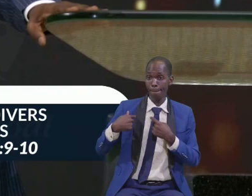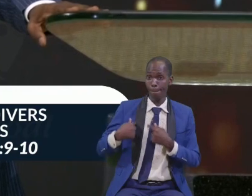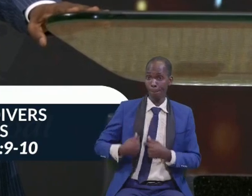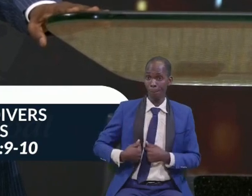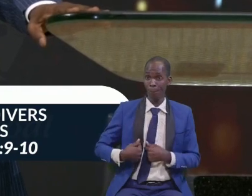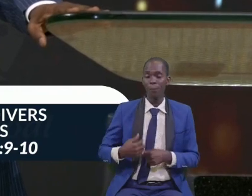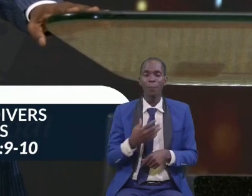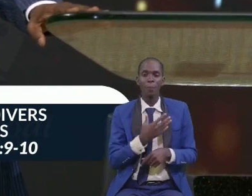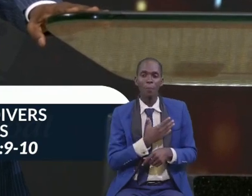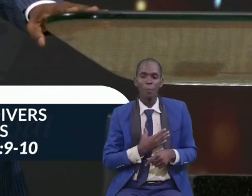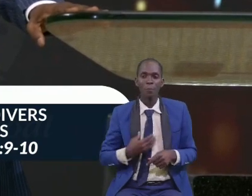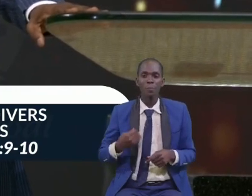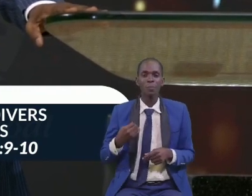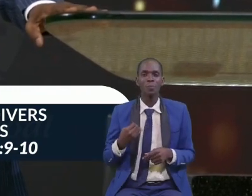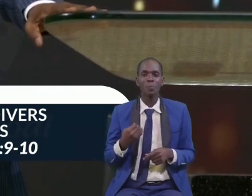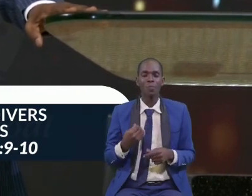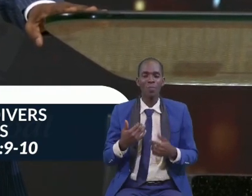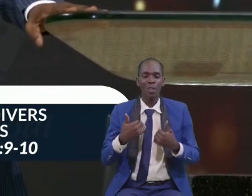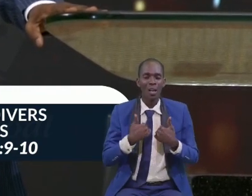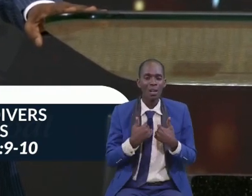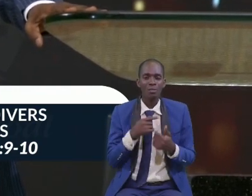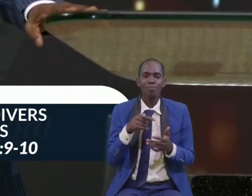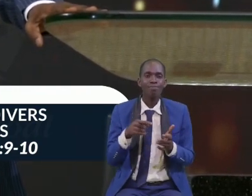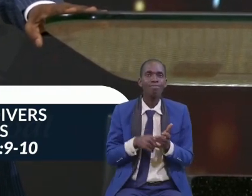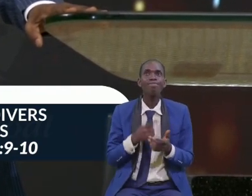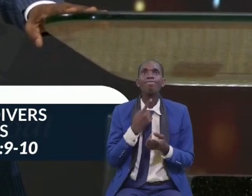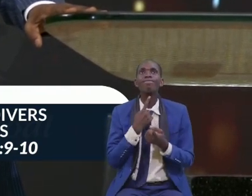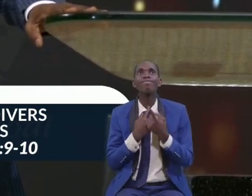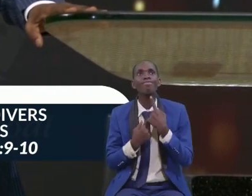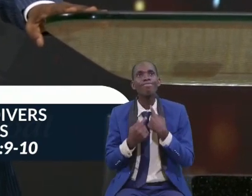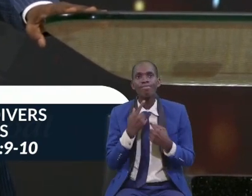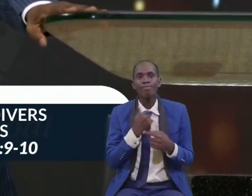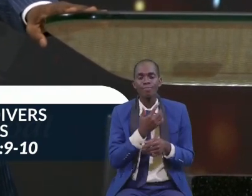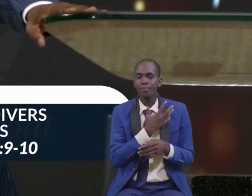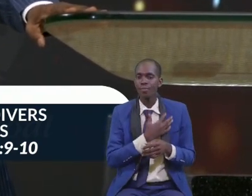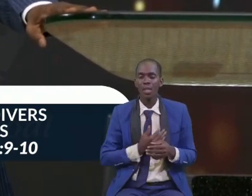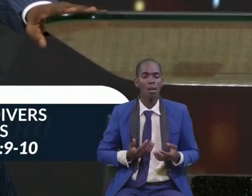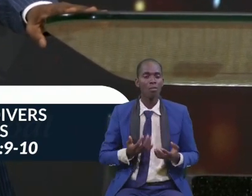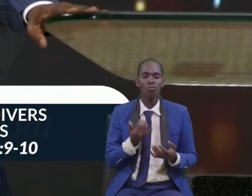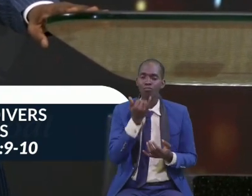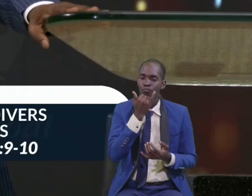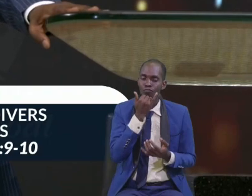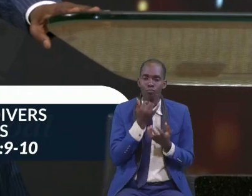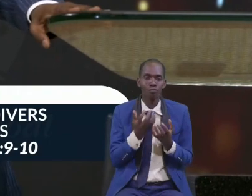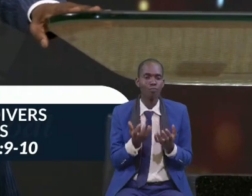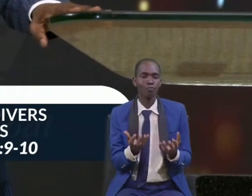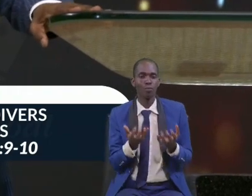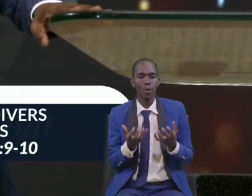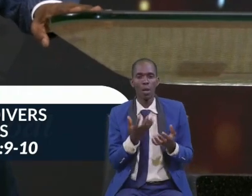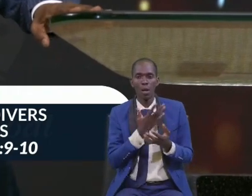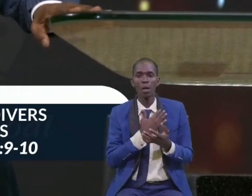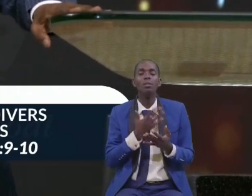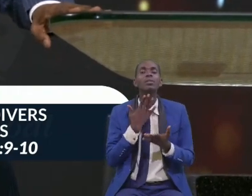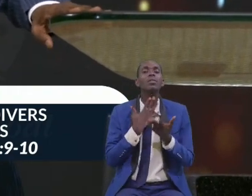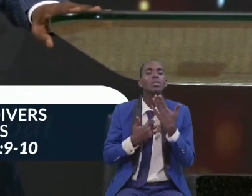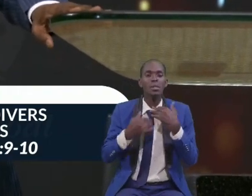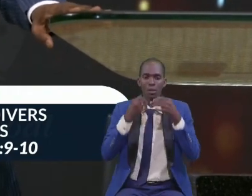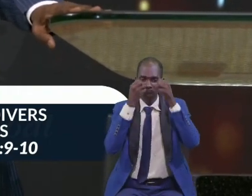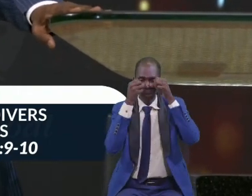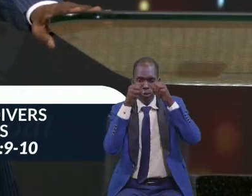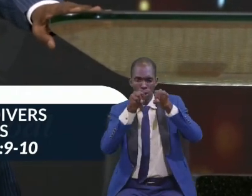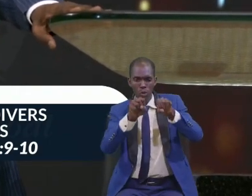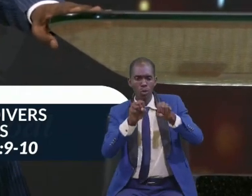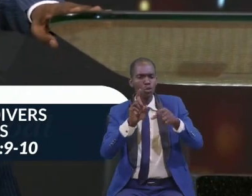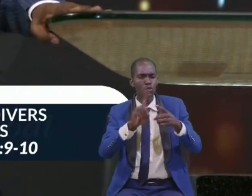have this lust and this desire and this covetousness to have to get rich